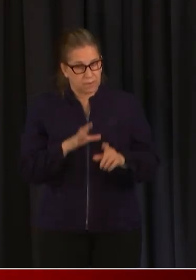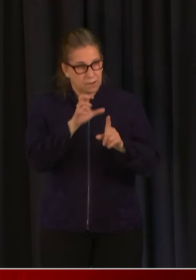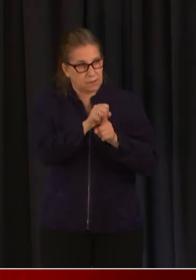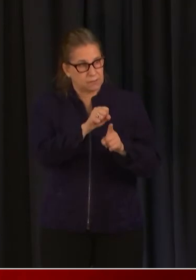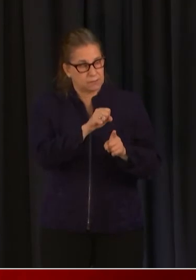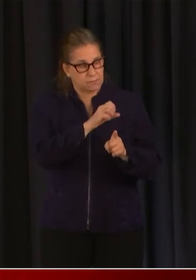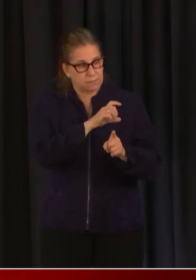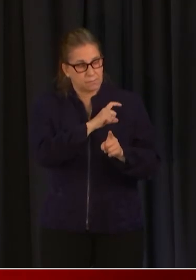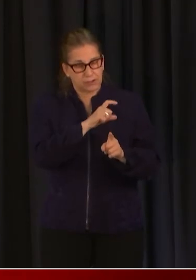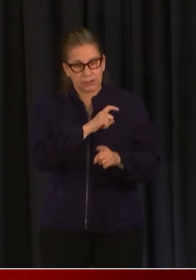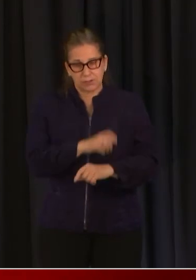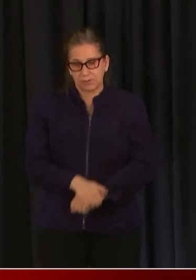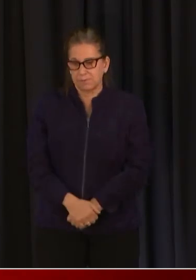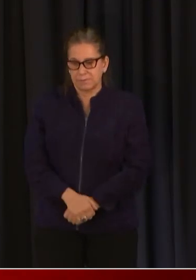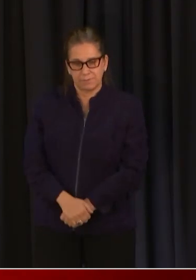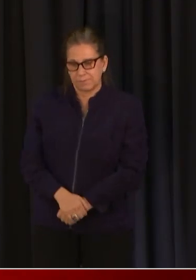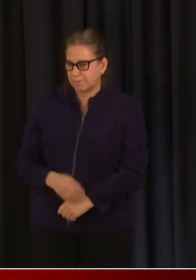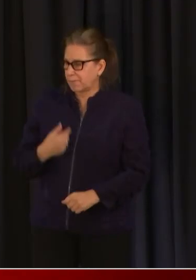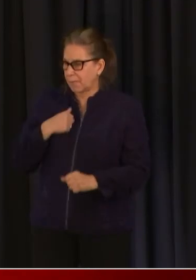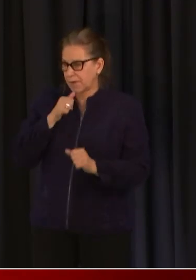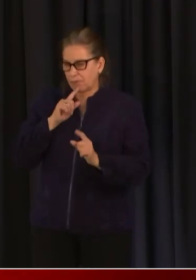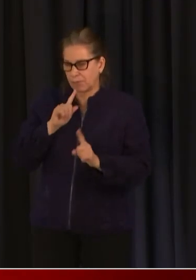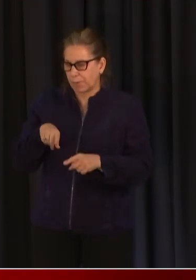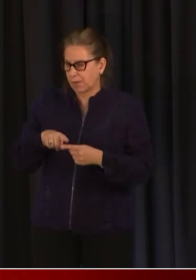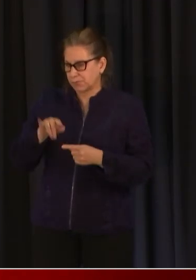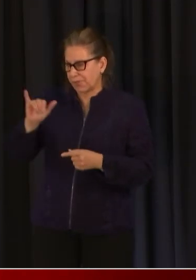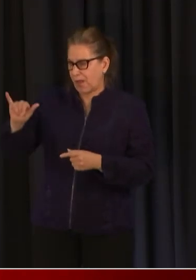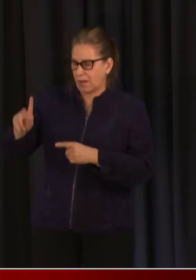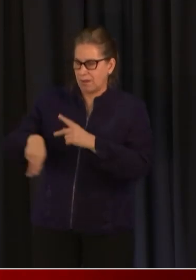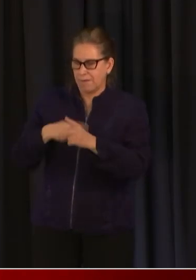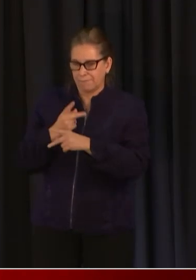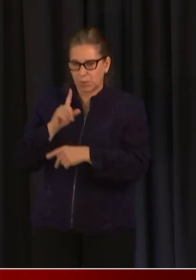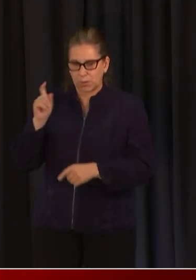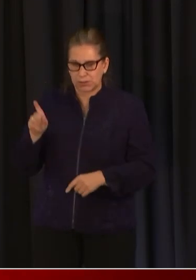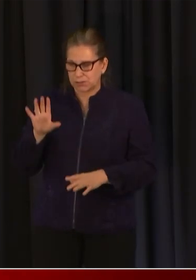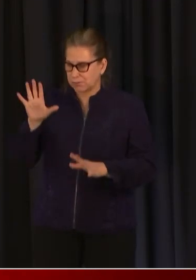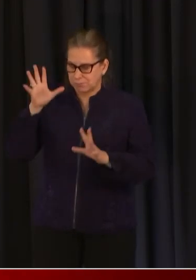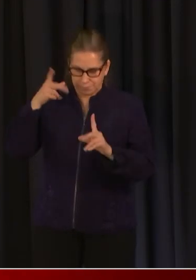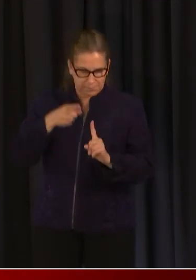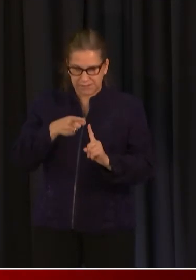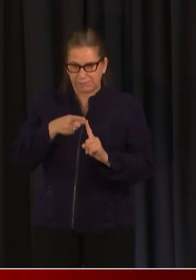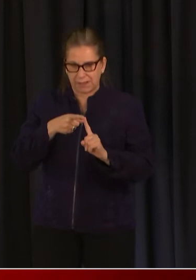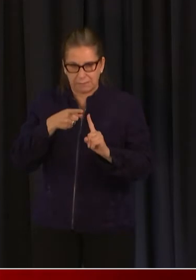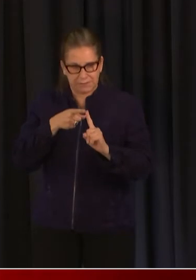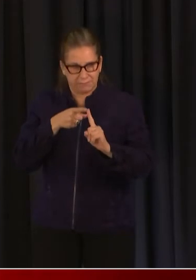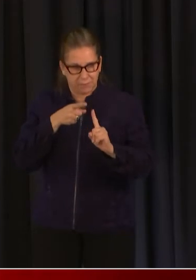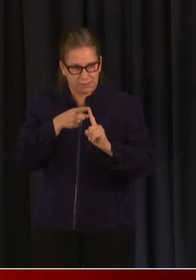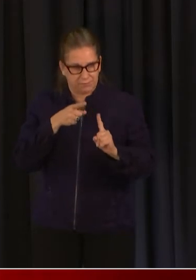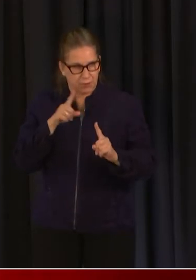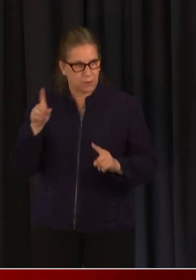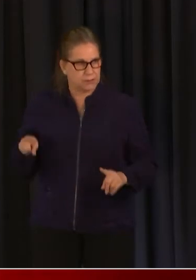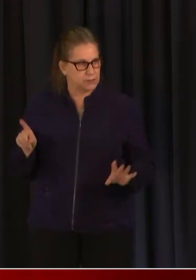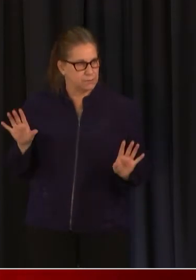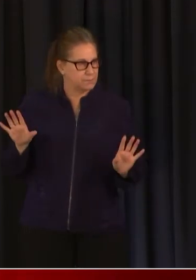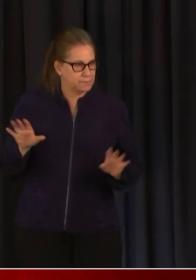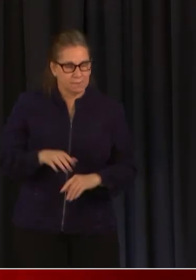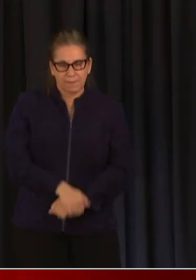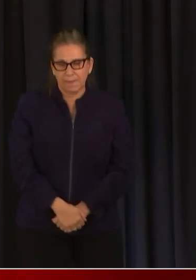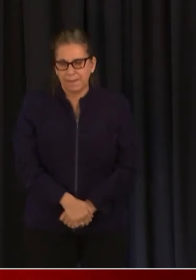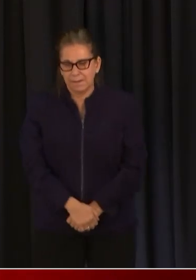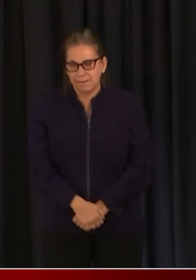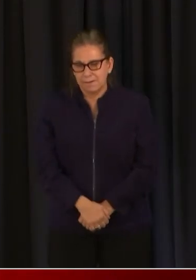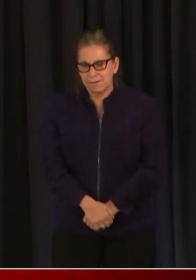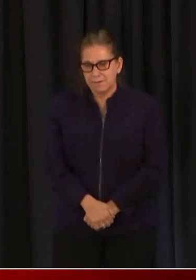driving? I don't want to speak to the specifics. I don't want to speak to the specifics of,